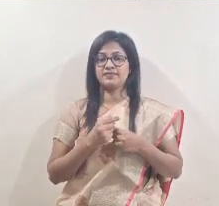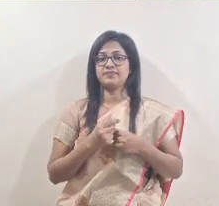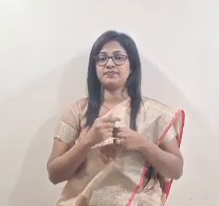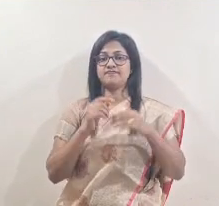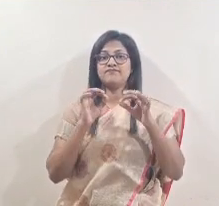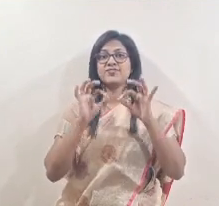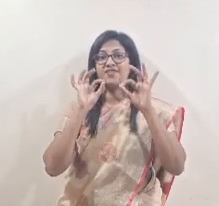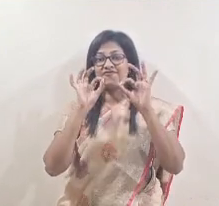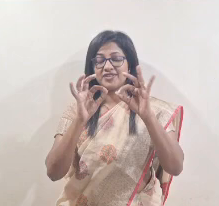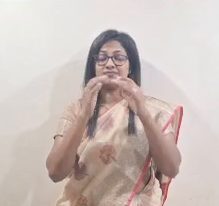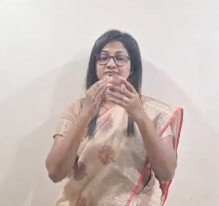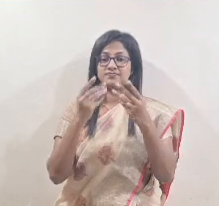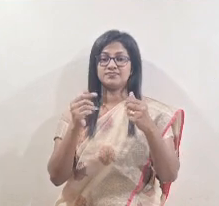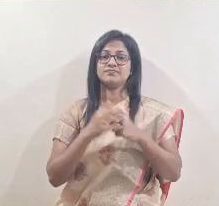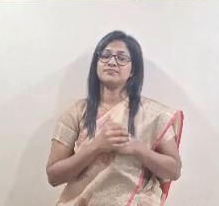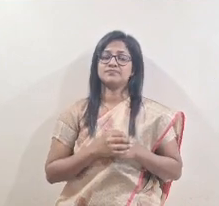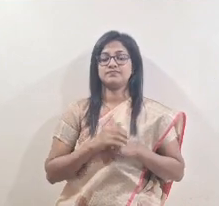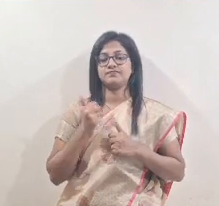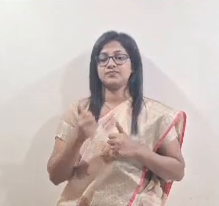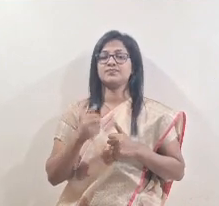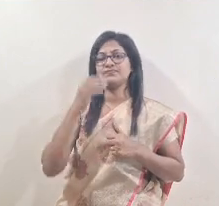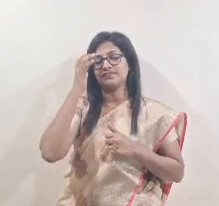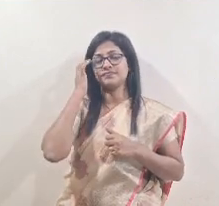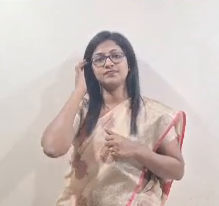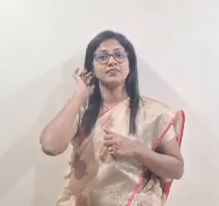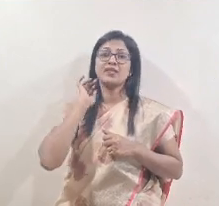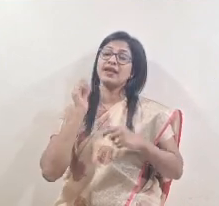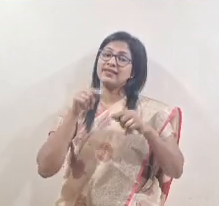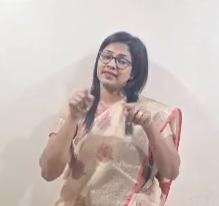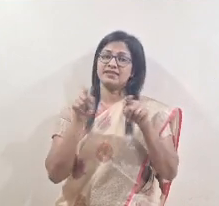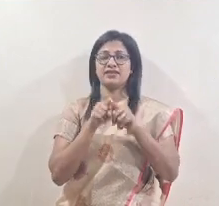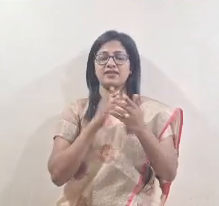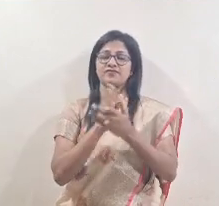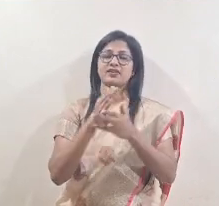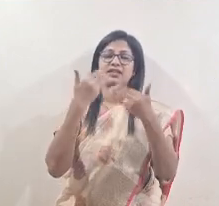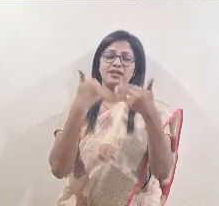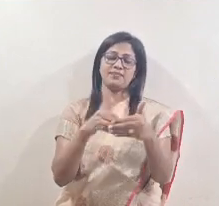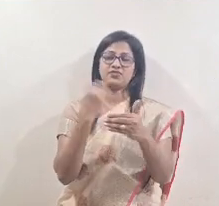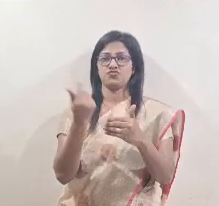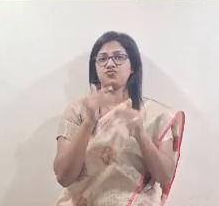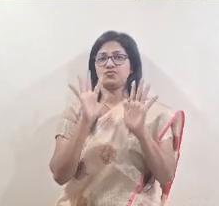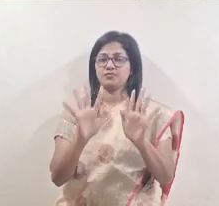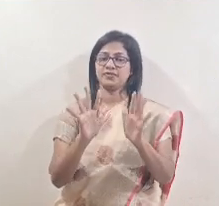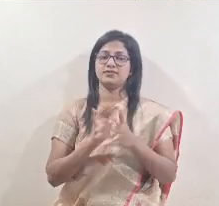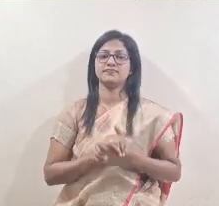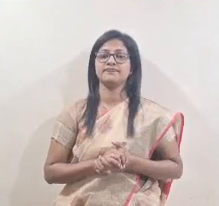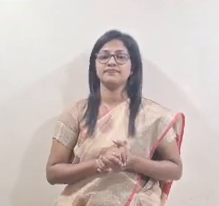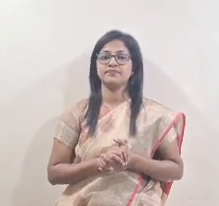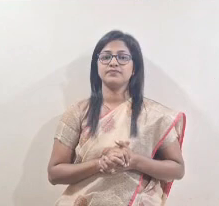fine resolution. Okay, so in that way we can use this limitation only.